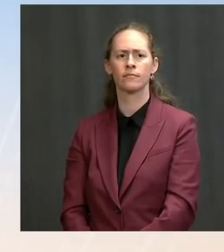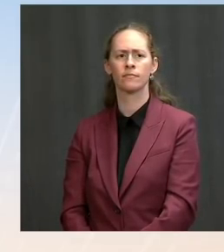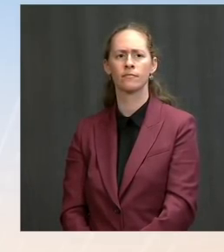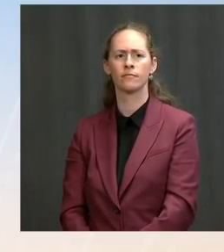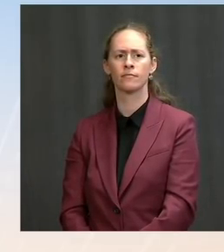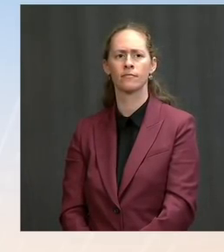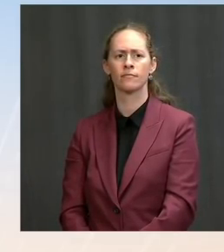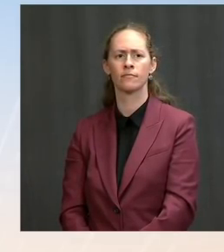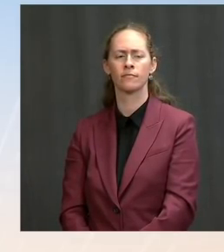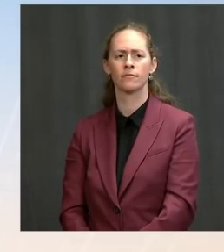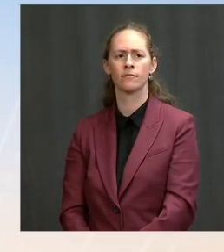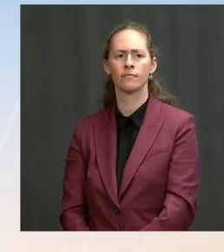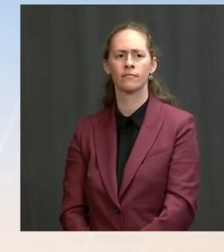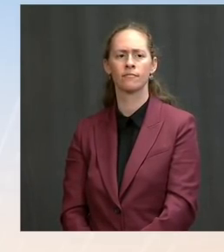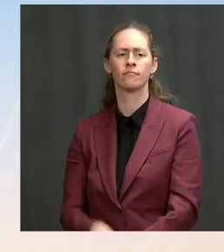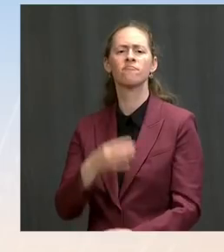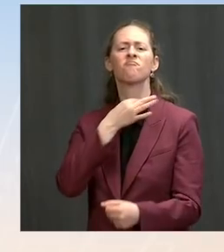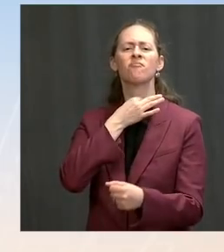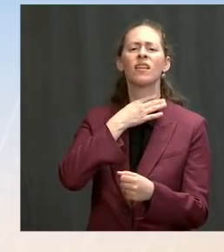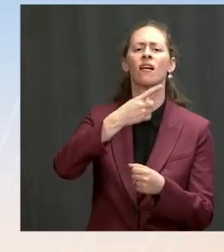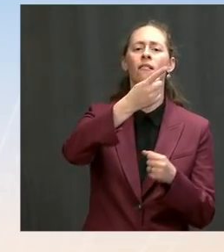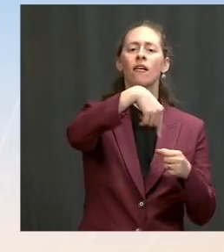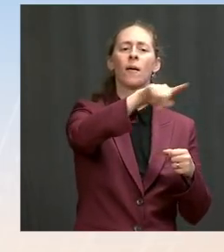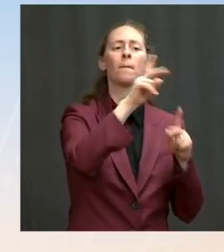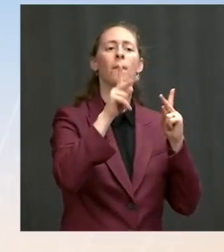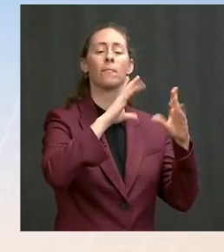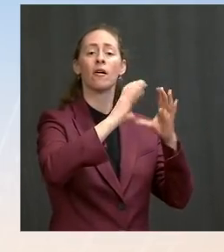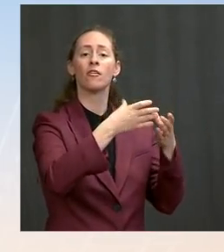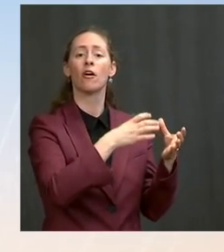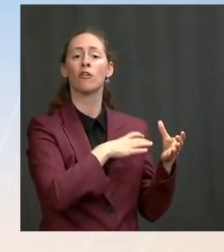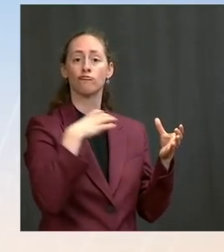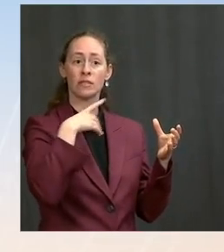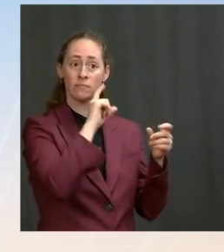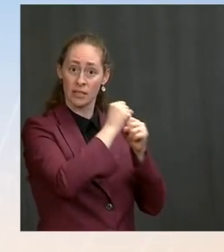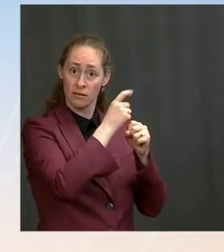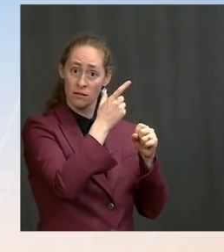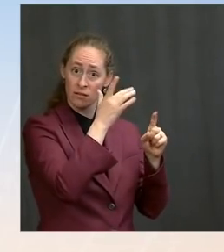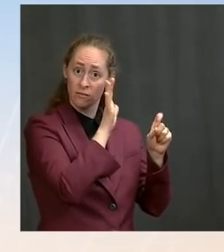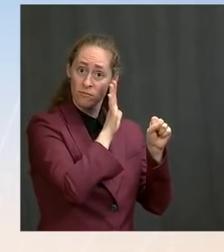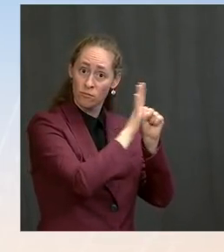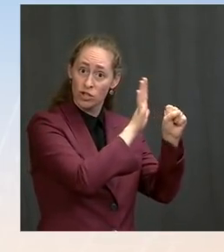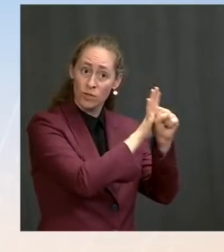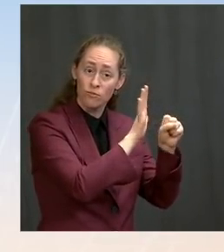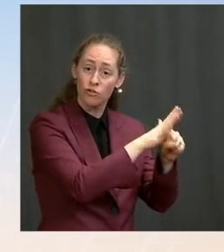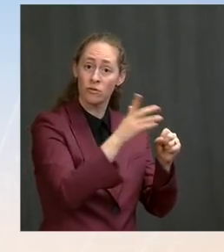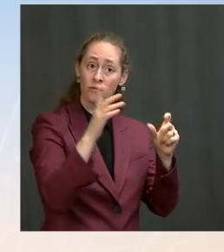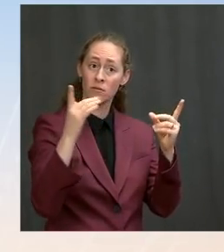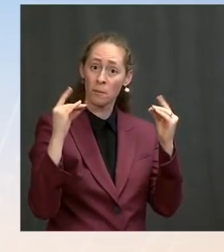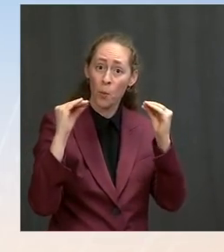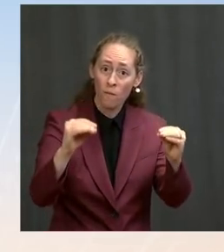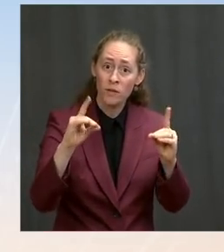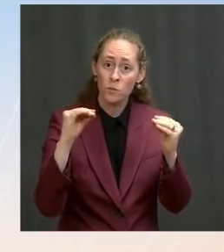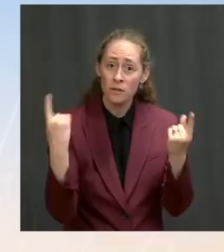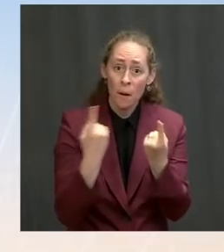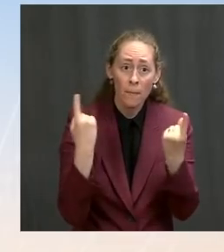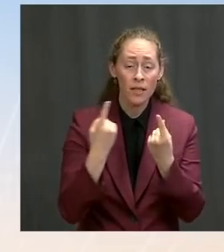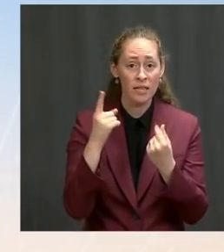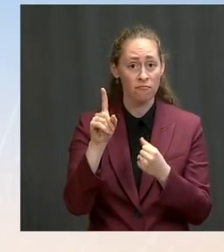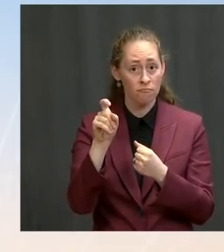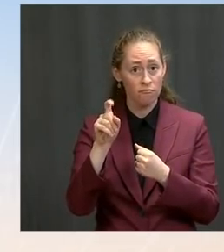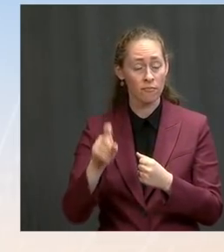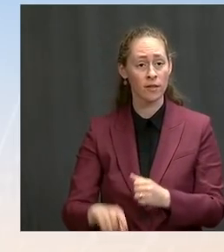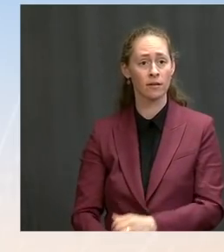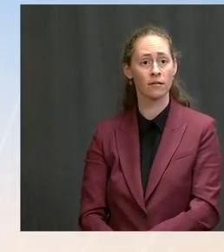of Congress have been pushing competing contenders, as I'm sure you know, Deb Schur and Michael Ragland, for